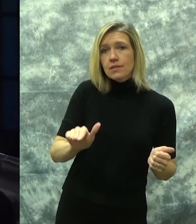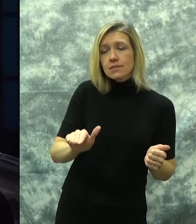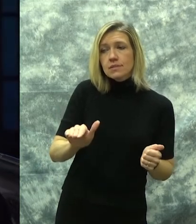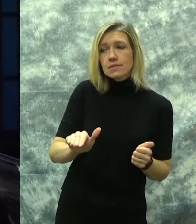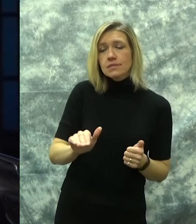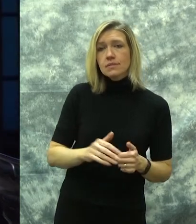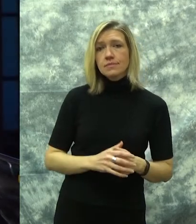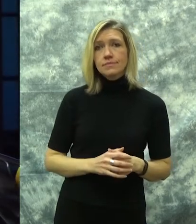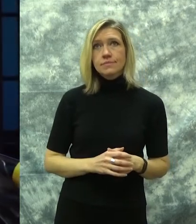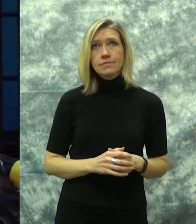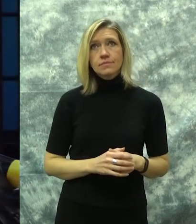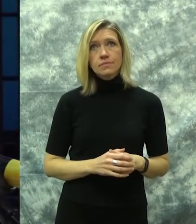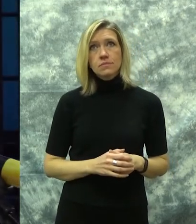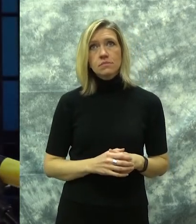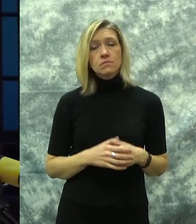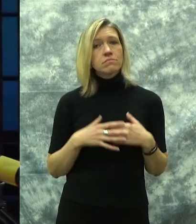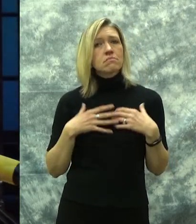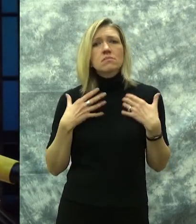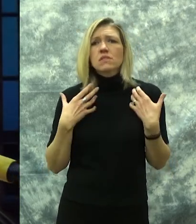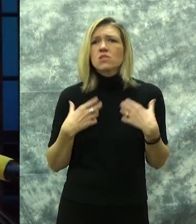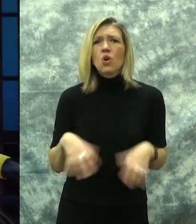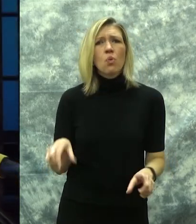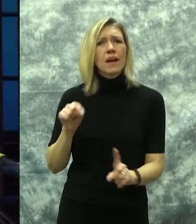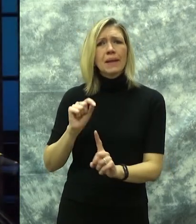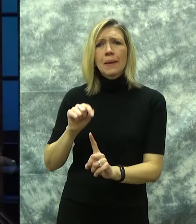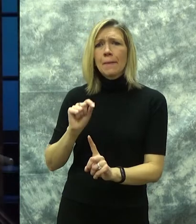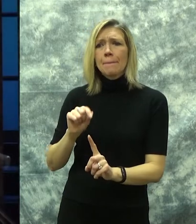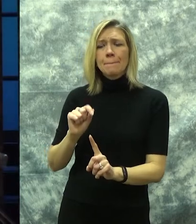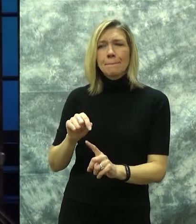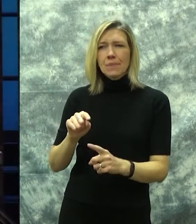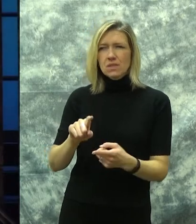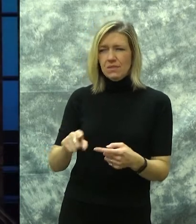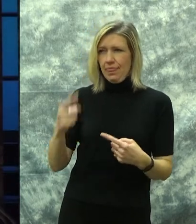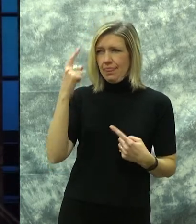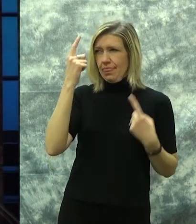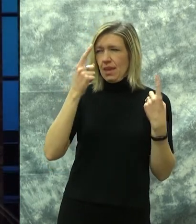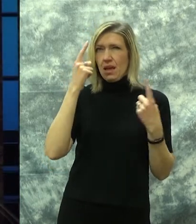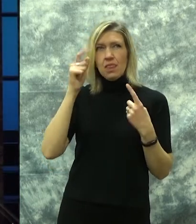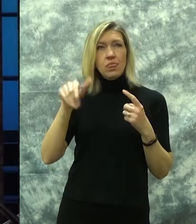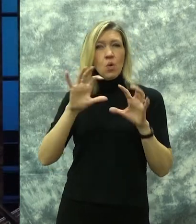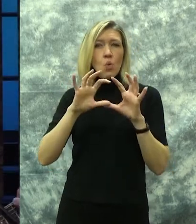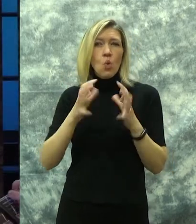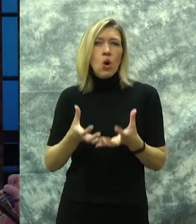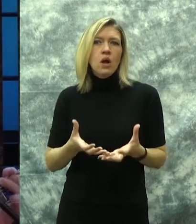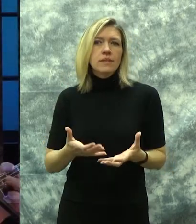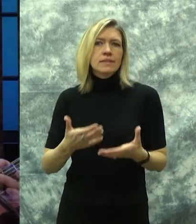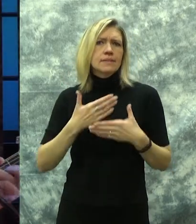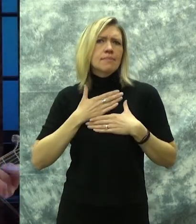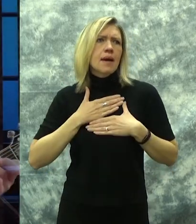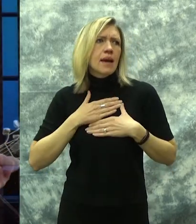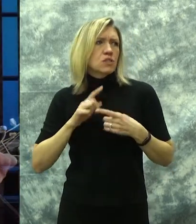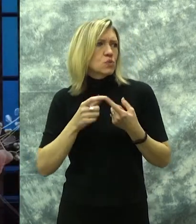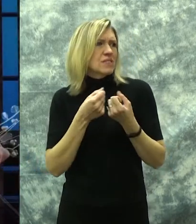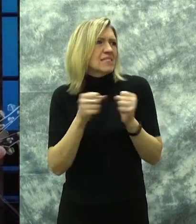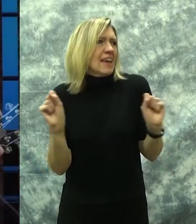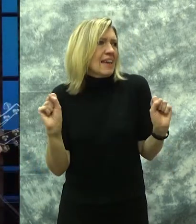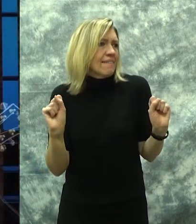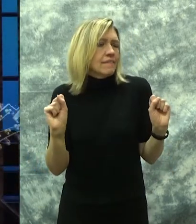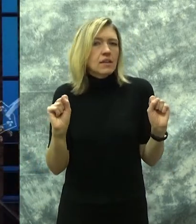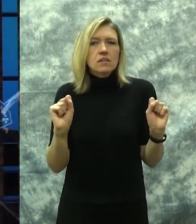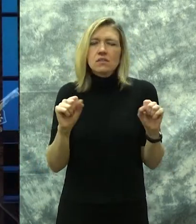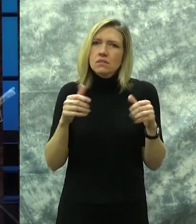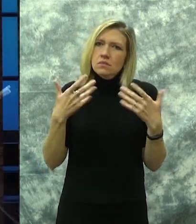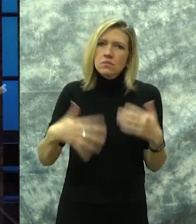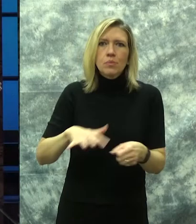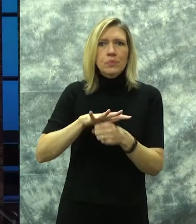I don't want him to think the world is his to save. That's too much pressure anyway,